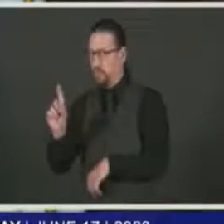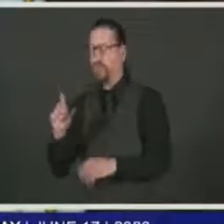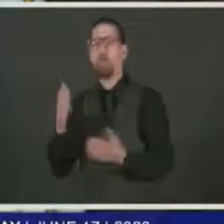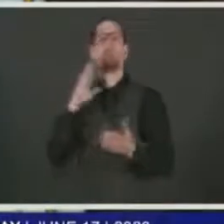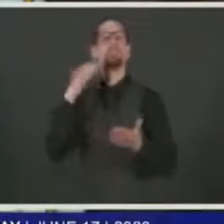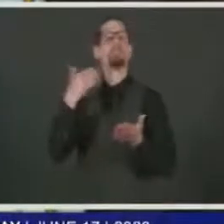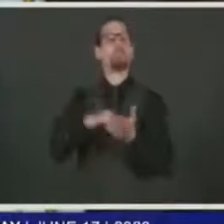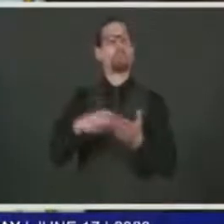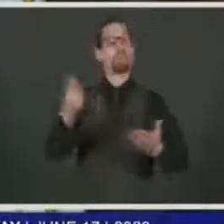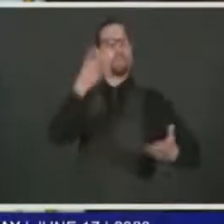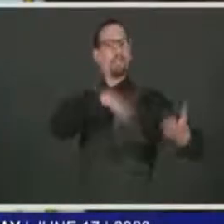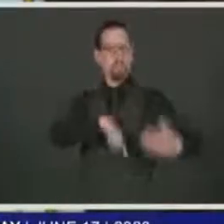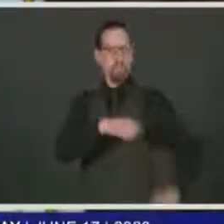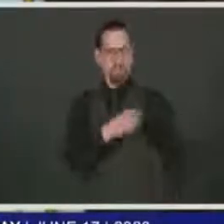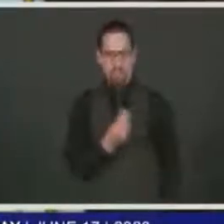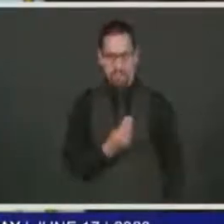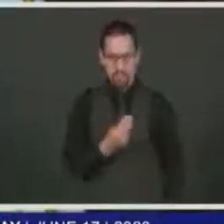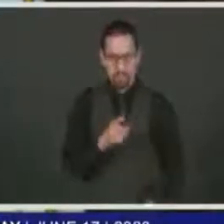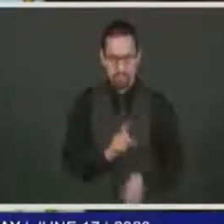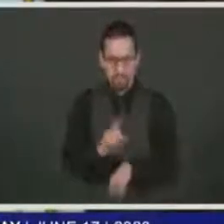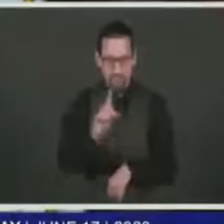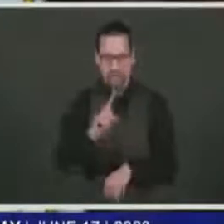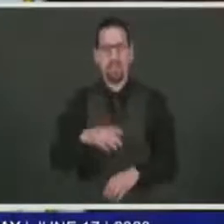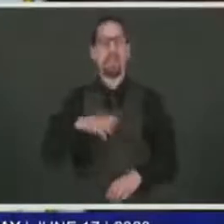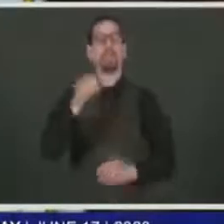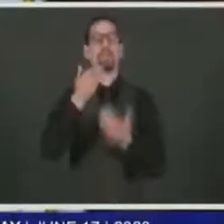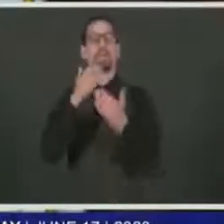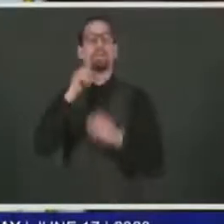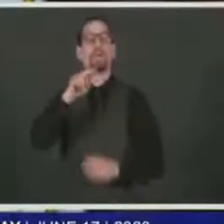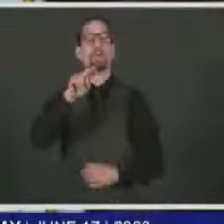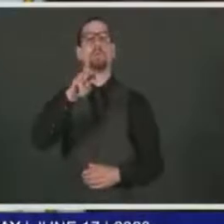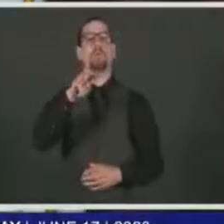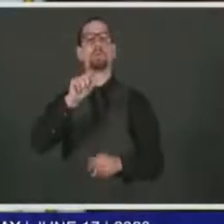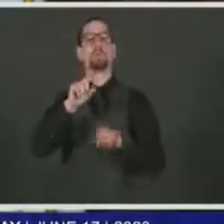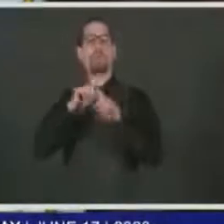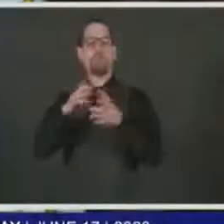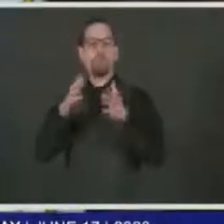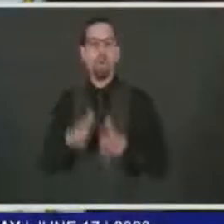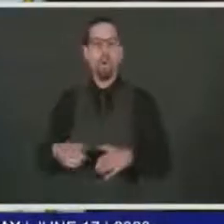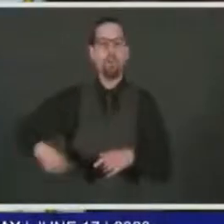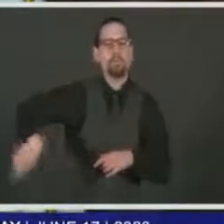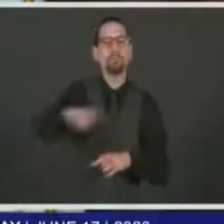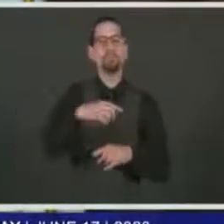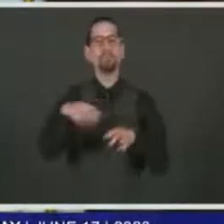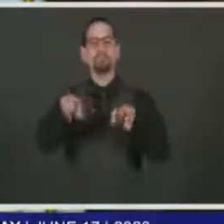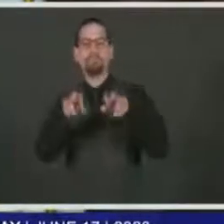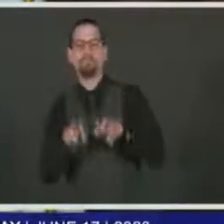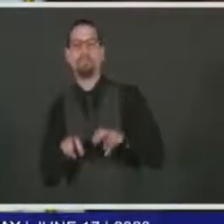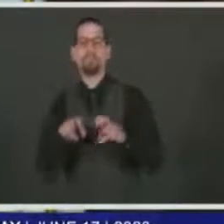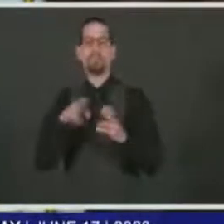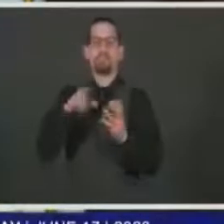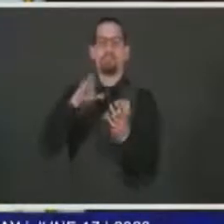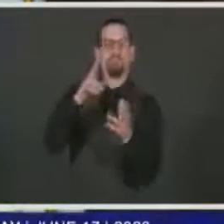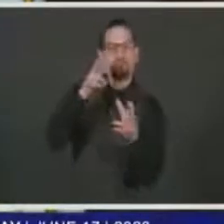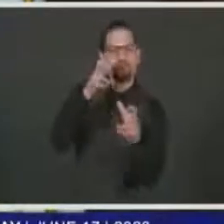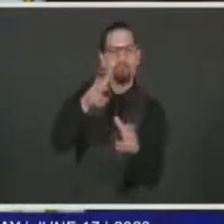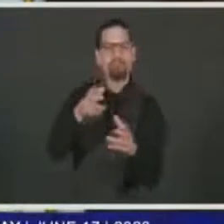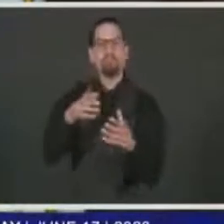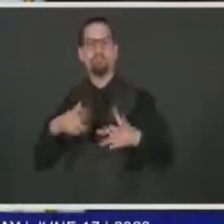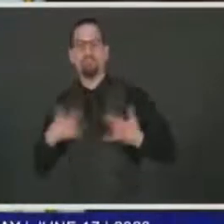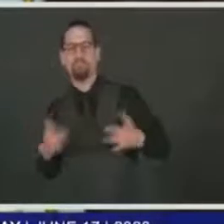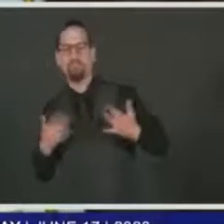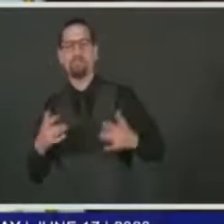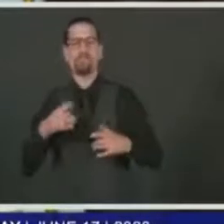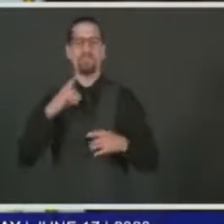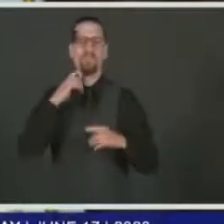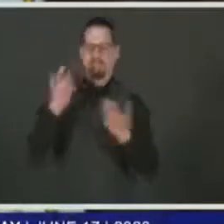press who are here. I've thanked them a few times through this. Most of them haven't gotten a day off since this started, and